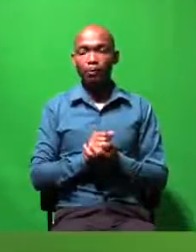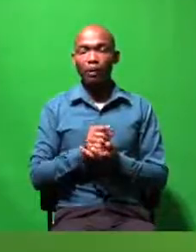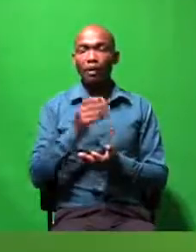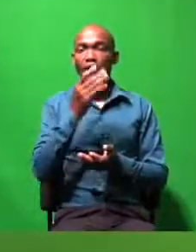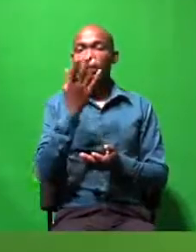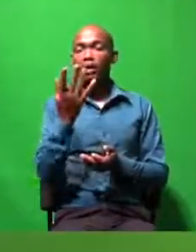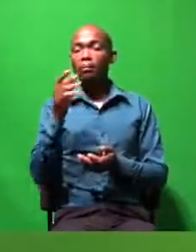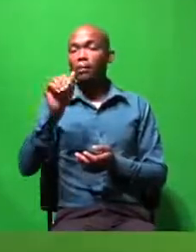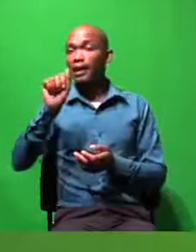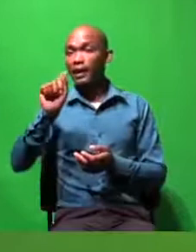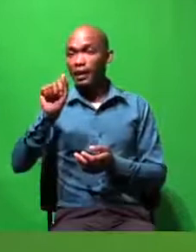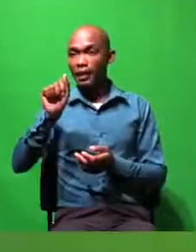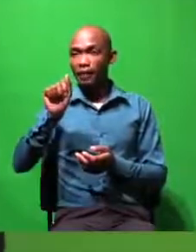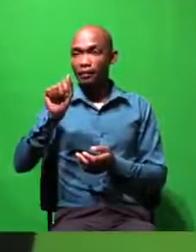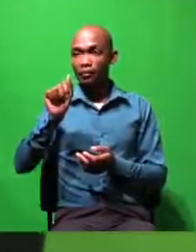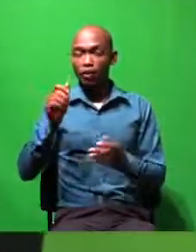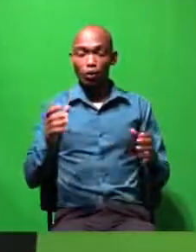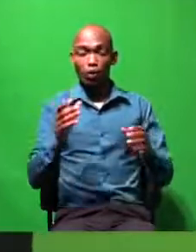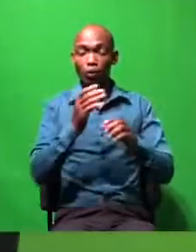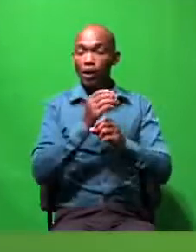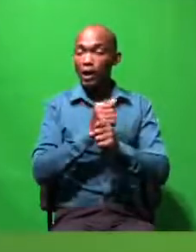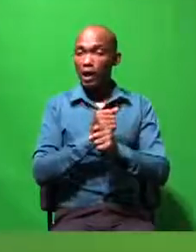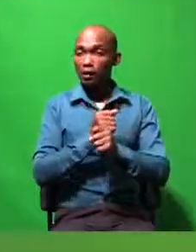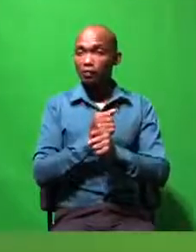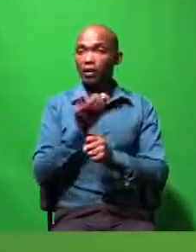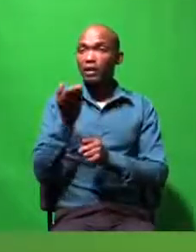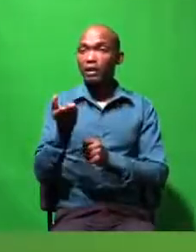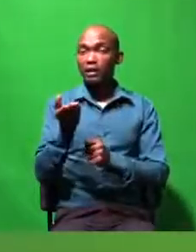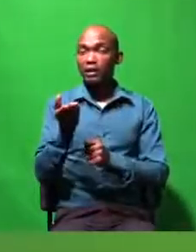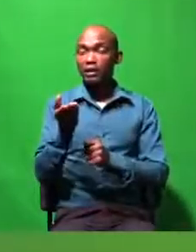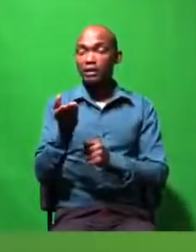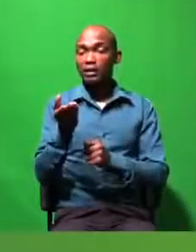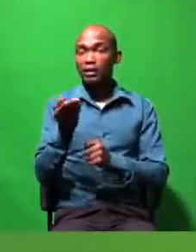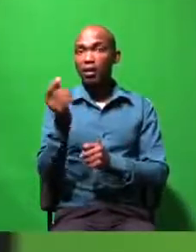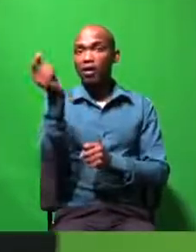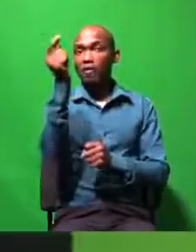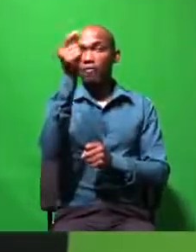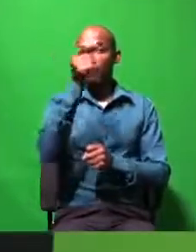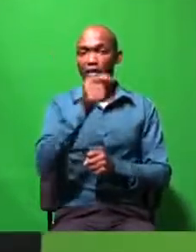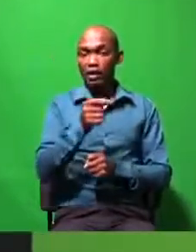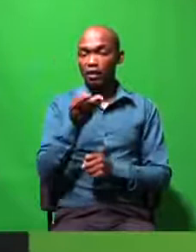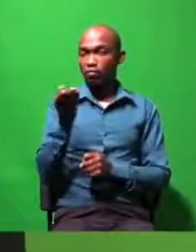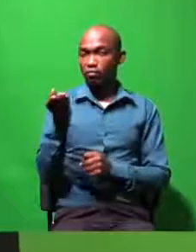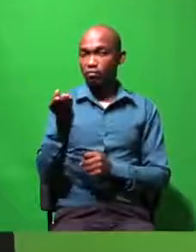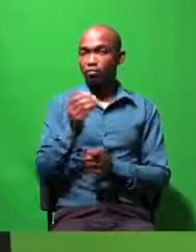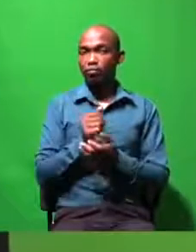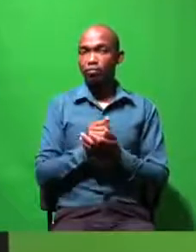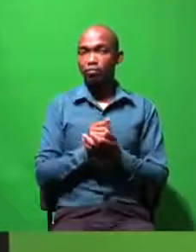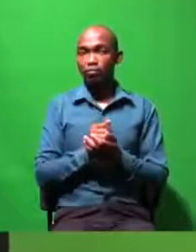Number A, we have this figure. We have the angle X.